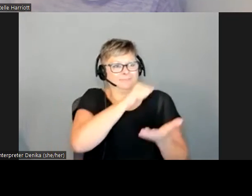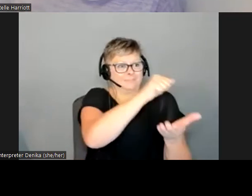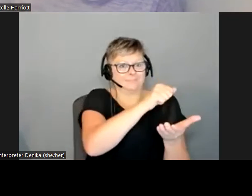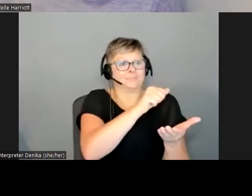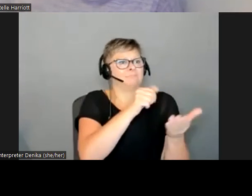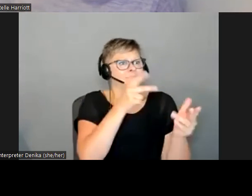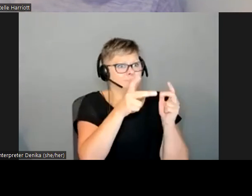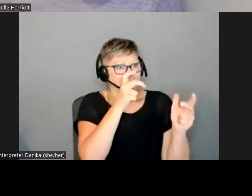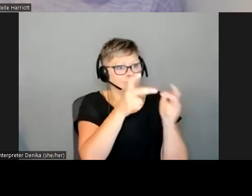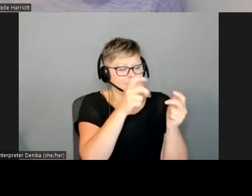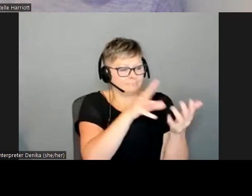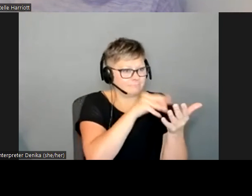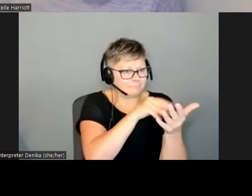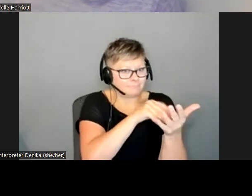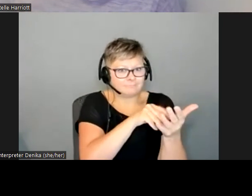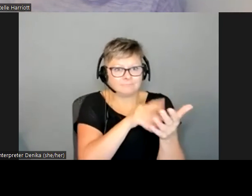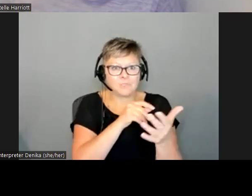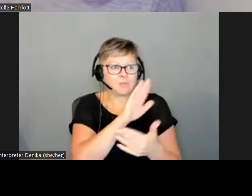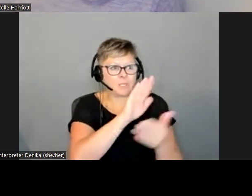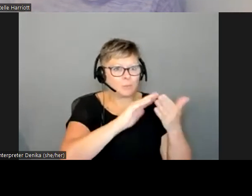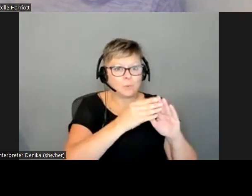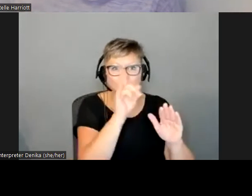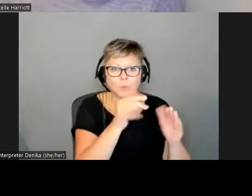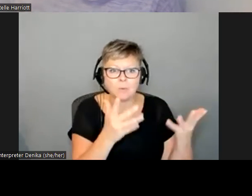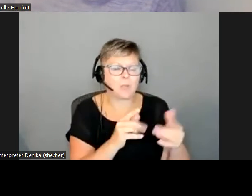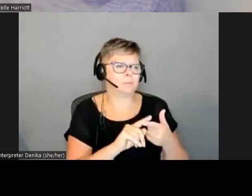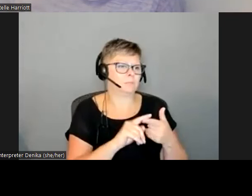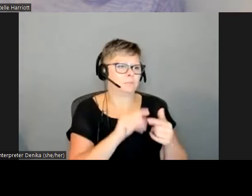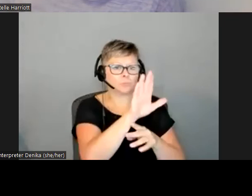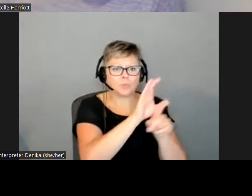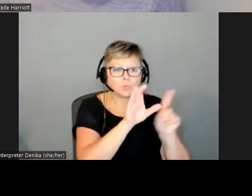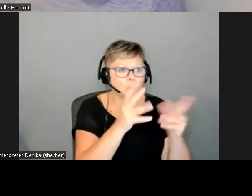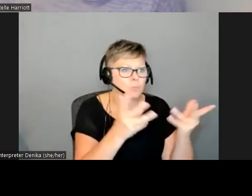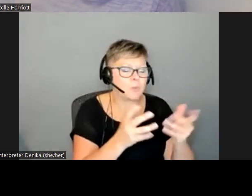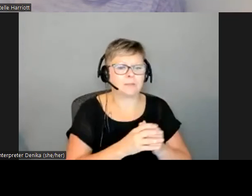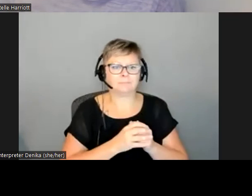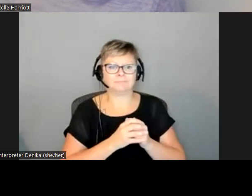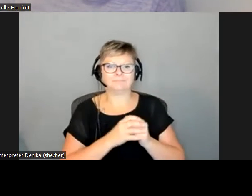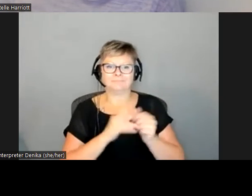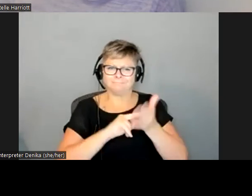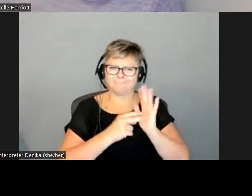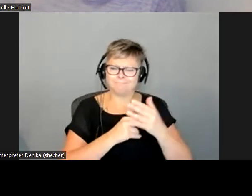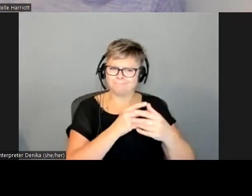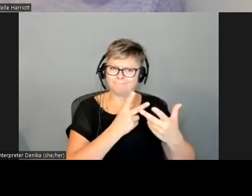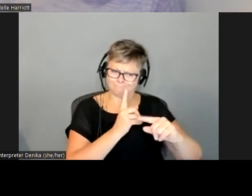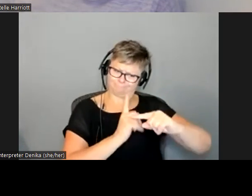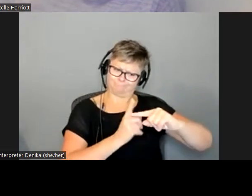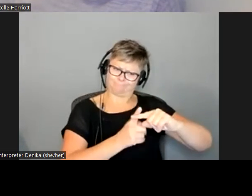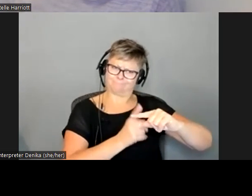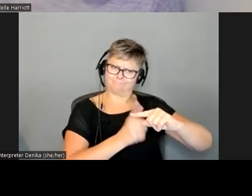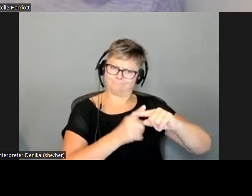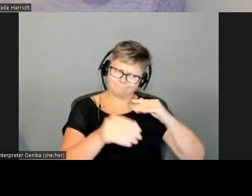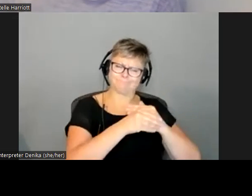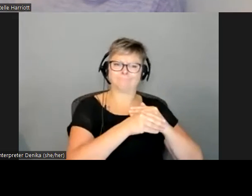doing. And the cultural aspect of it is bringing the positives of, you know, we have